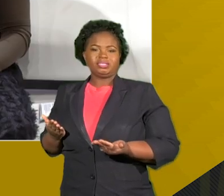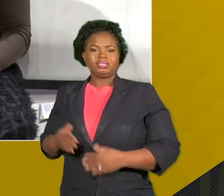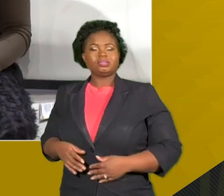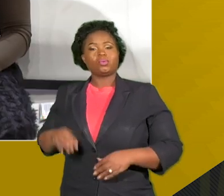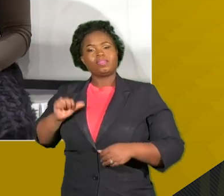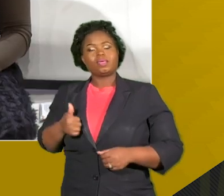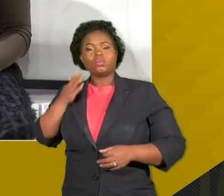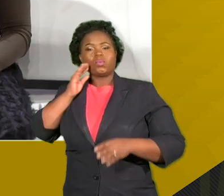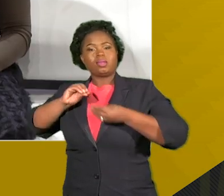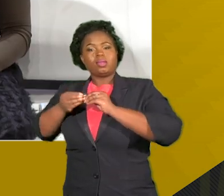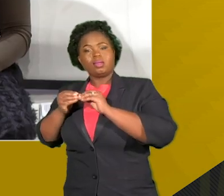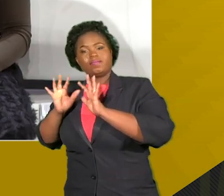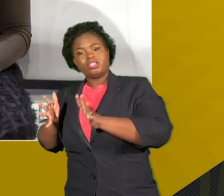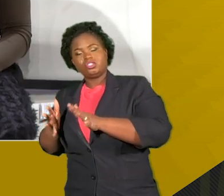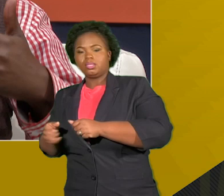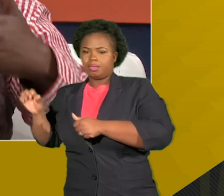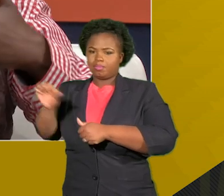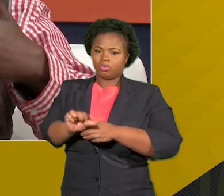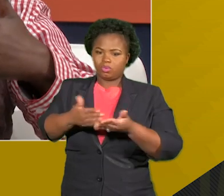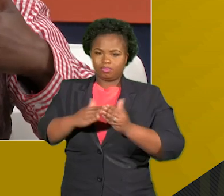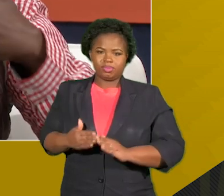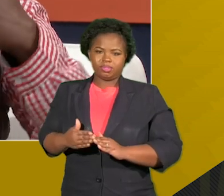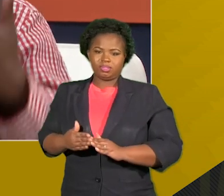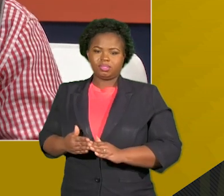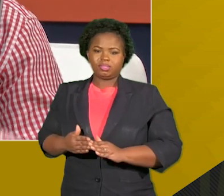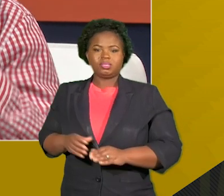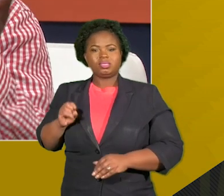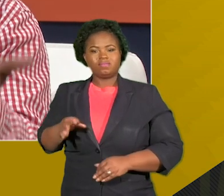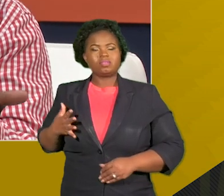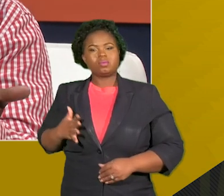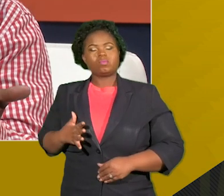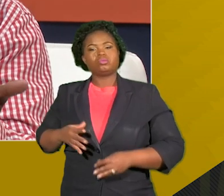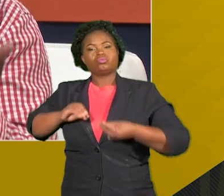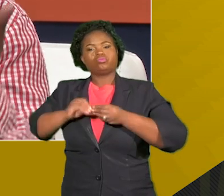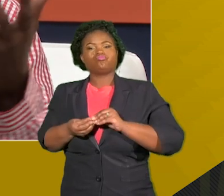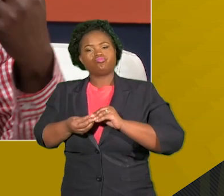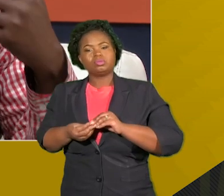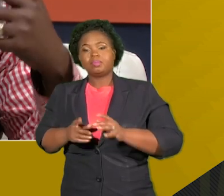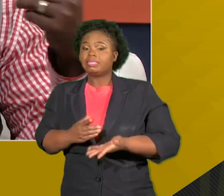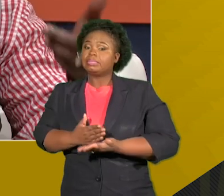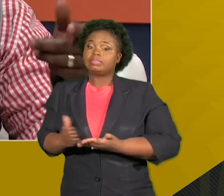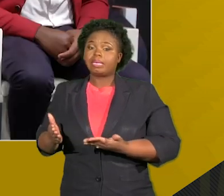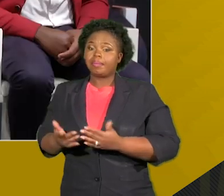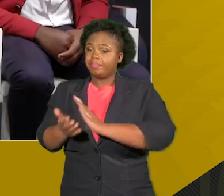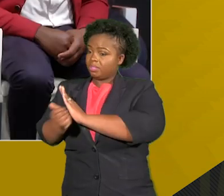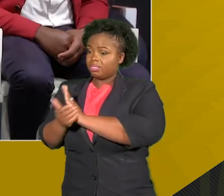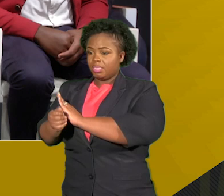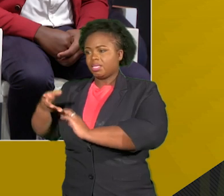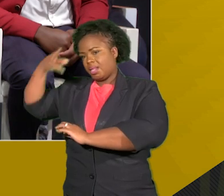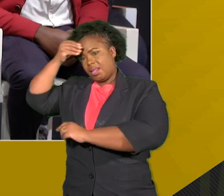they've been corrected, then they come into the community and now they want to make amends. But Abanya Bafiga and my skills